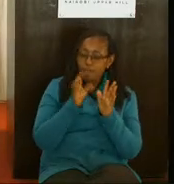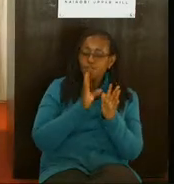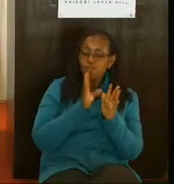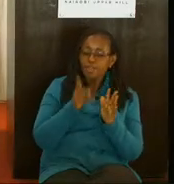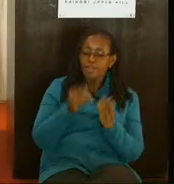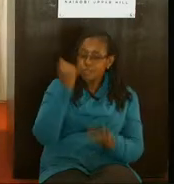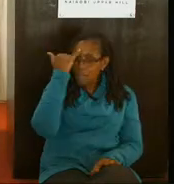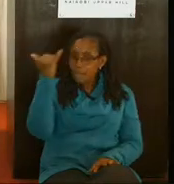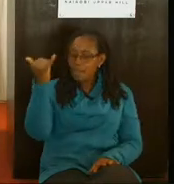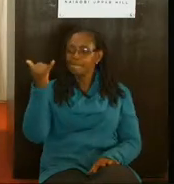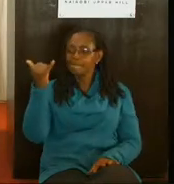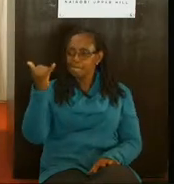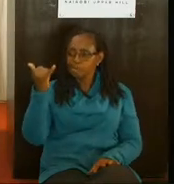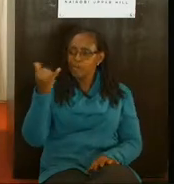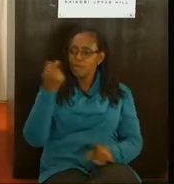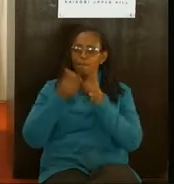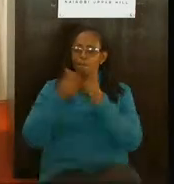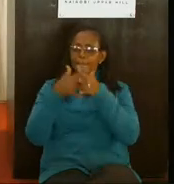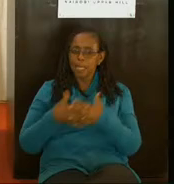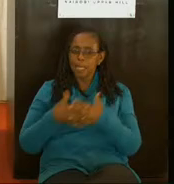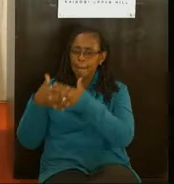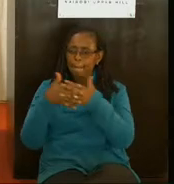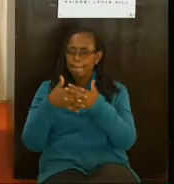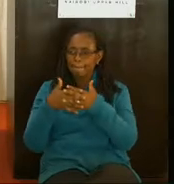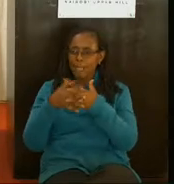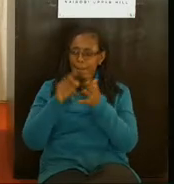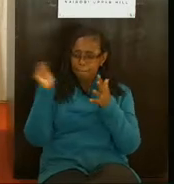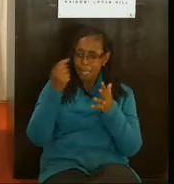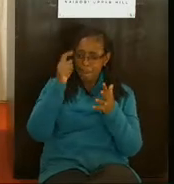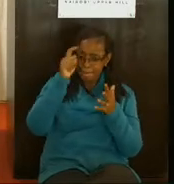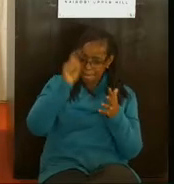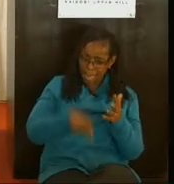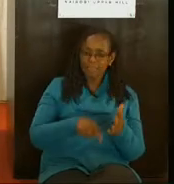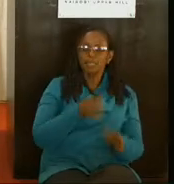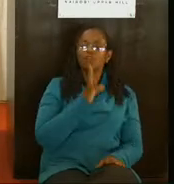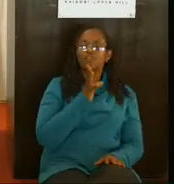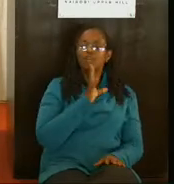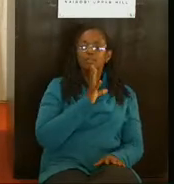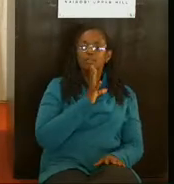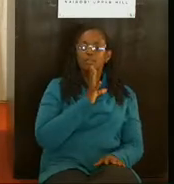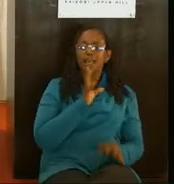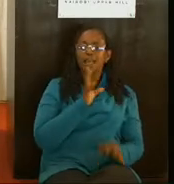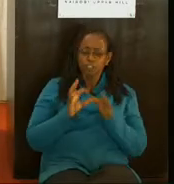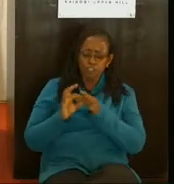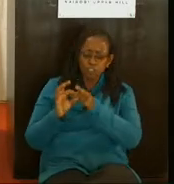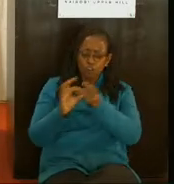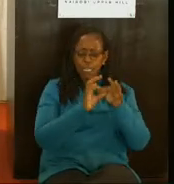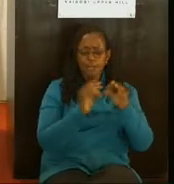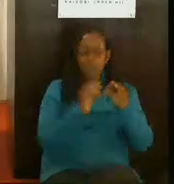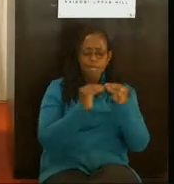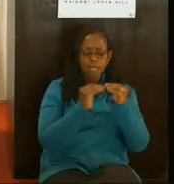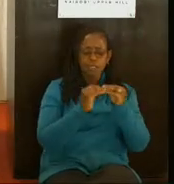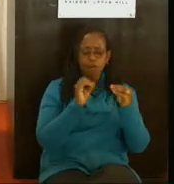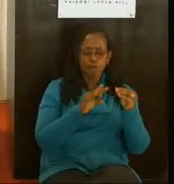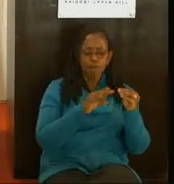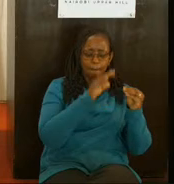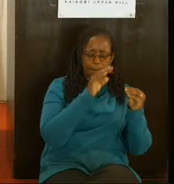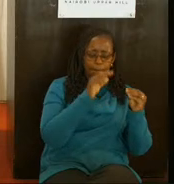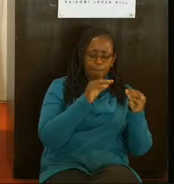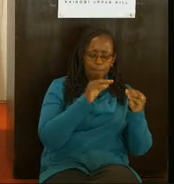idea from the United States that the president must address a joint setting of Congress